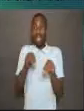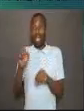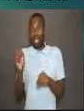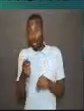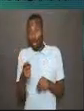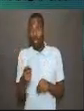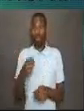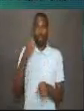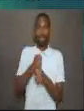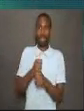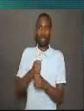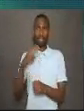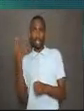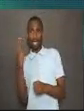work.